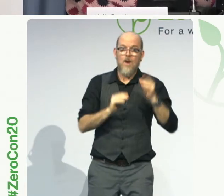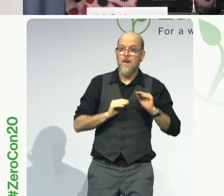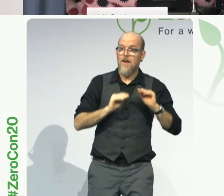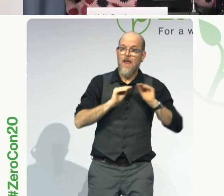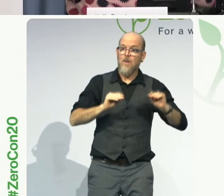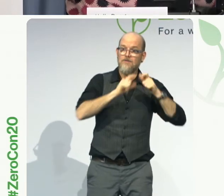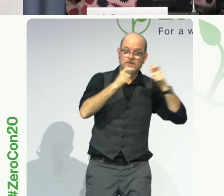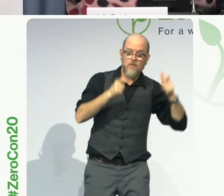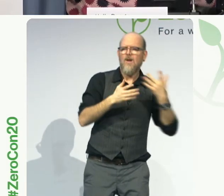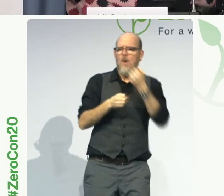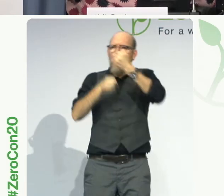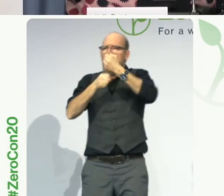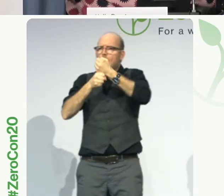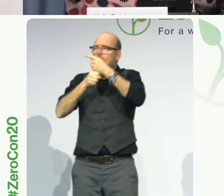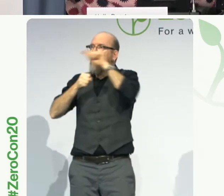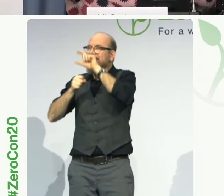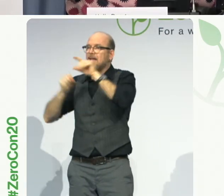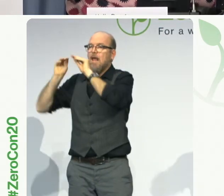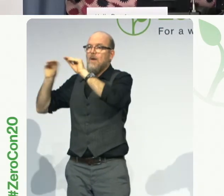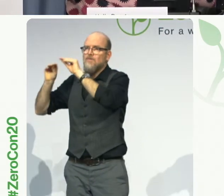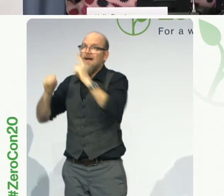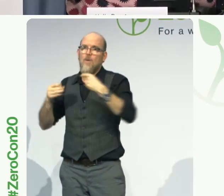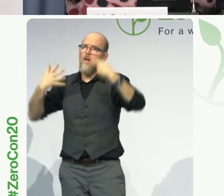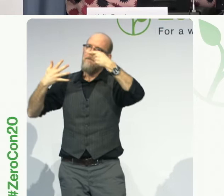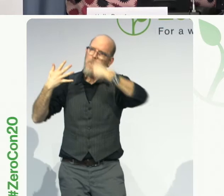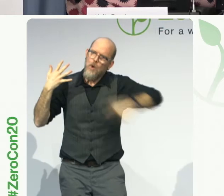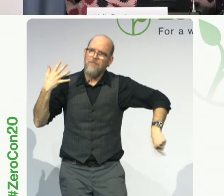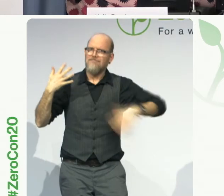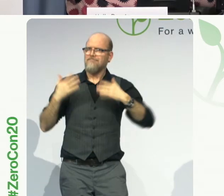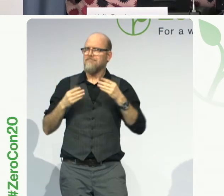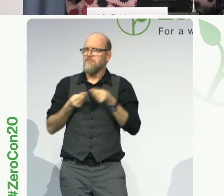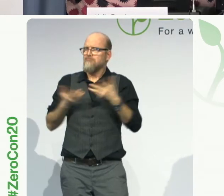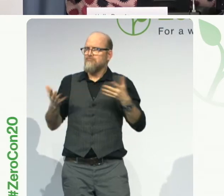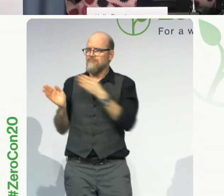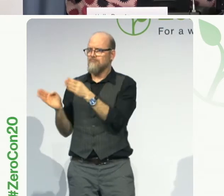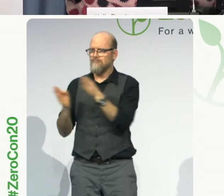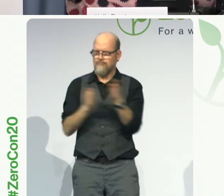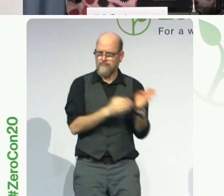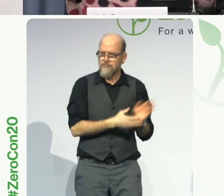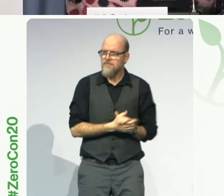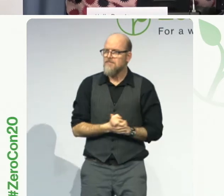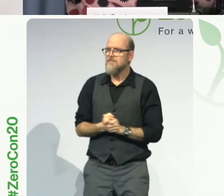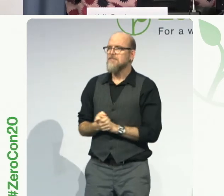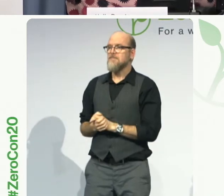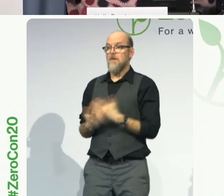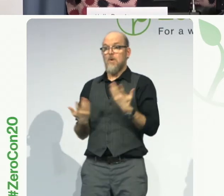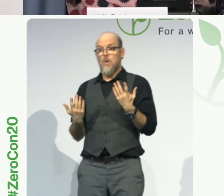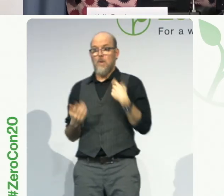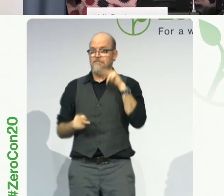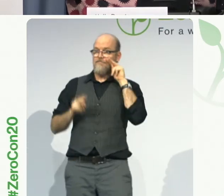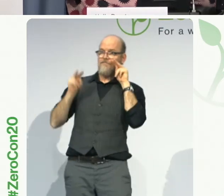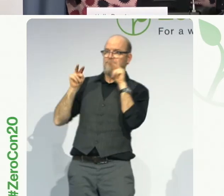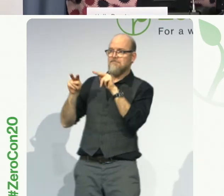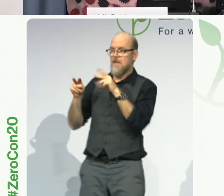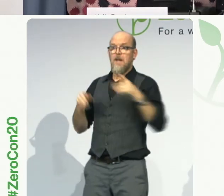well. And when we look at the activities of the federal ministry,